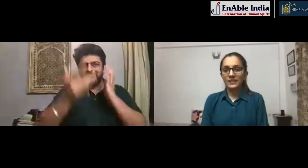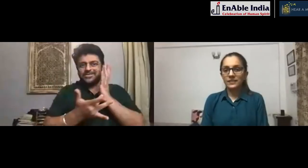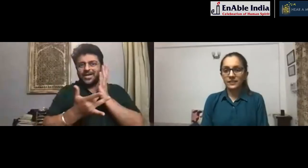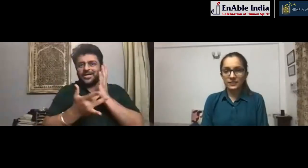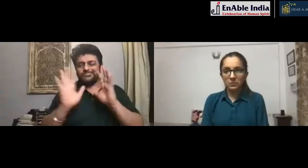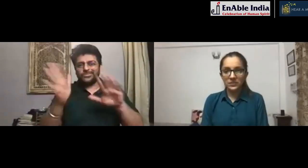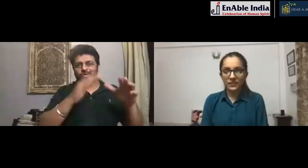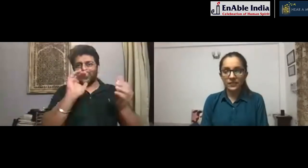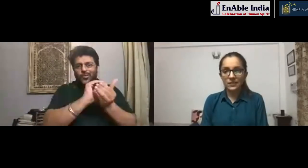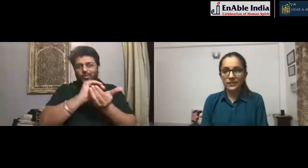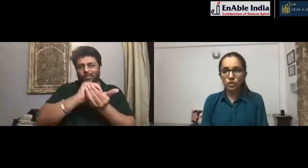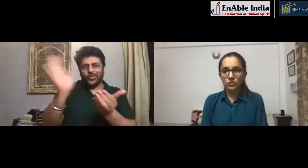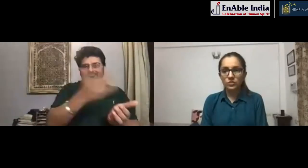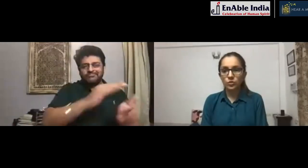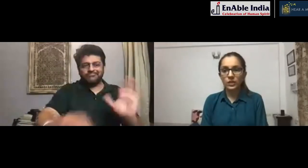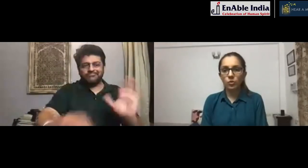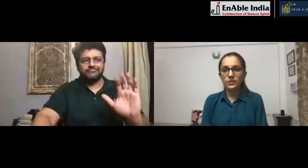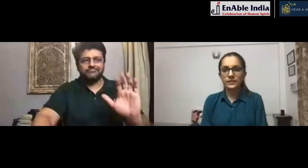So I think there's some technical.